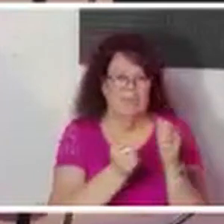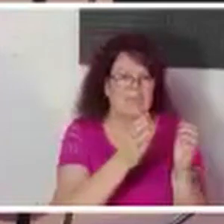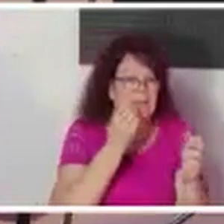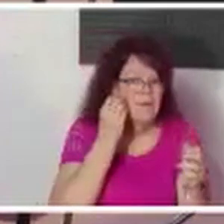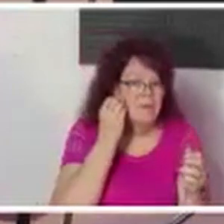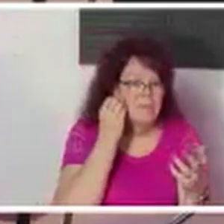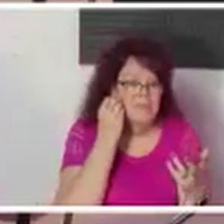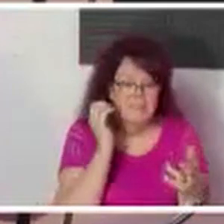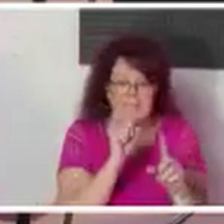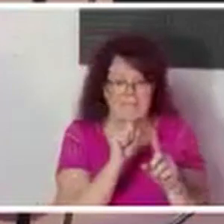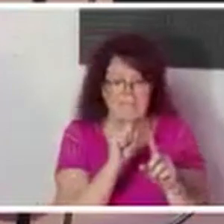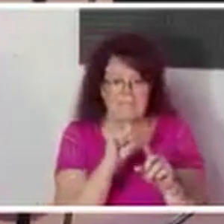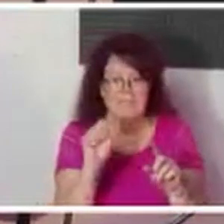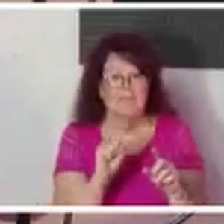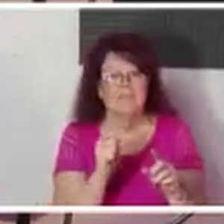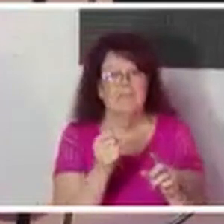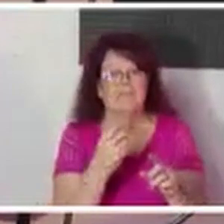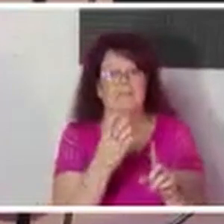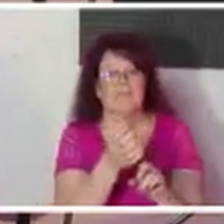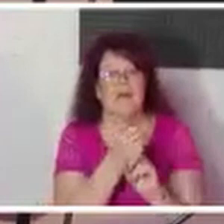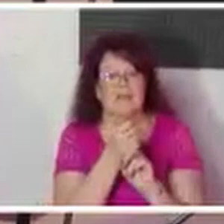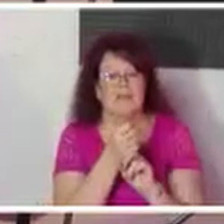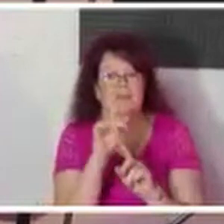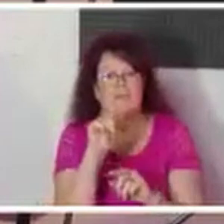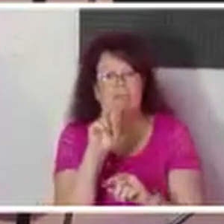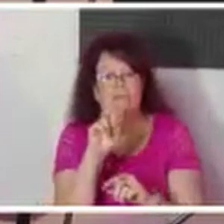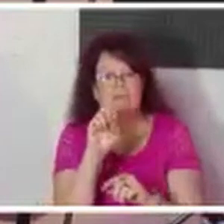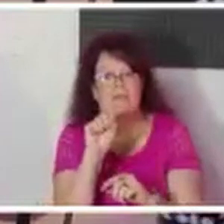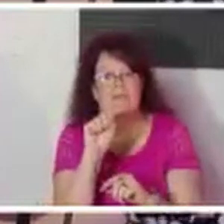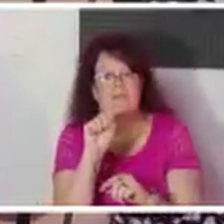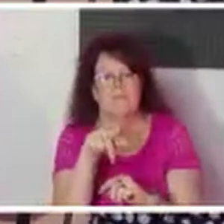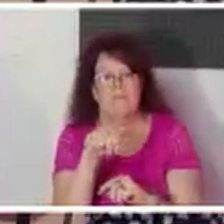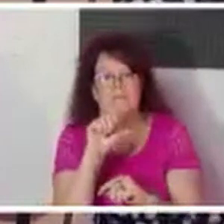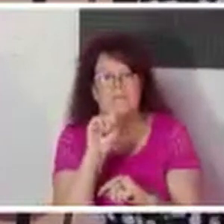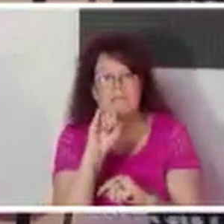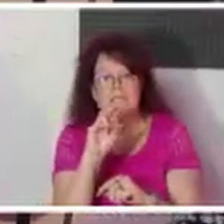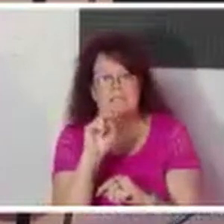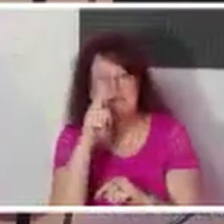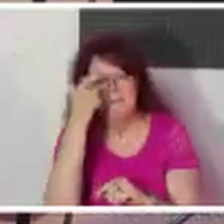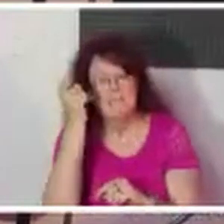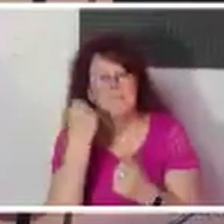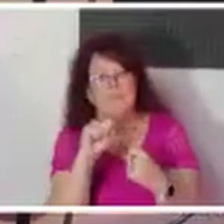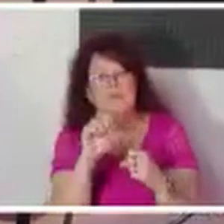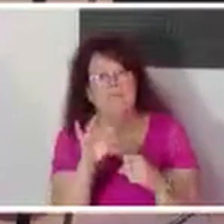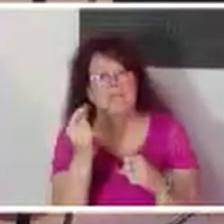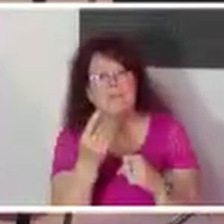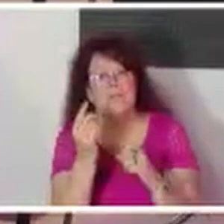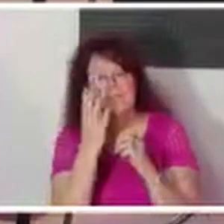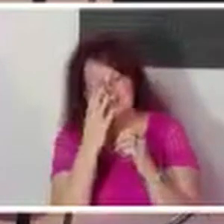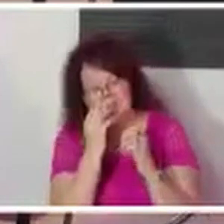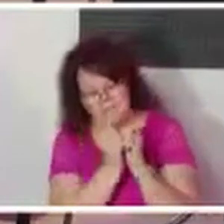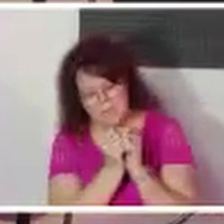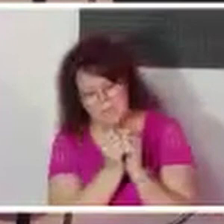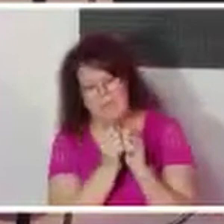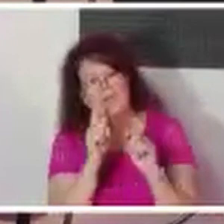where they kept getting caught with trespassing charges because they were trying to find somewhere to sleep. All of these things that we cannot jail ourselves out of. These